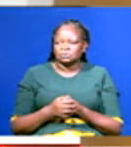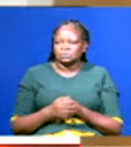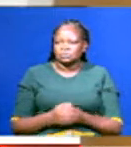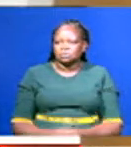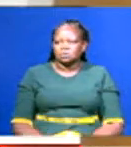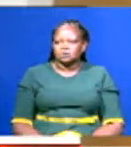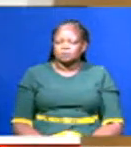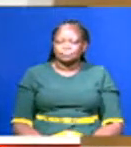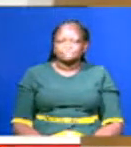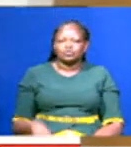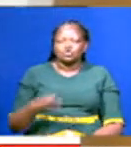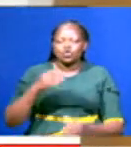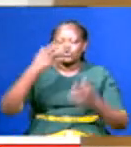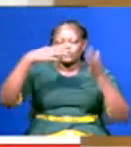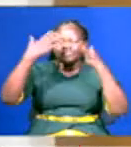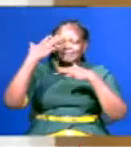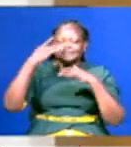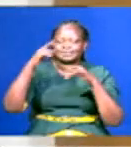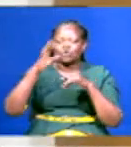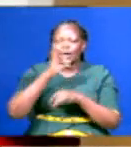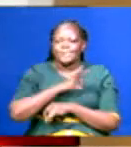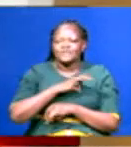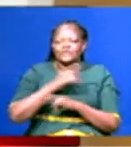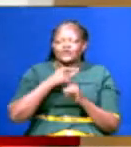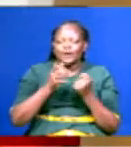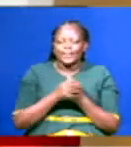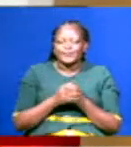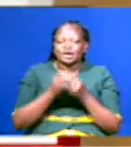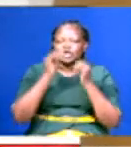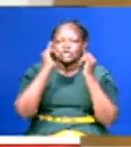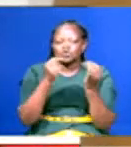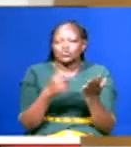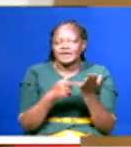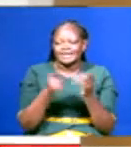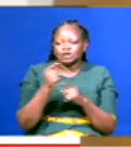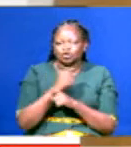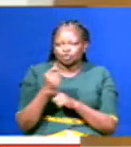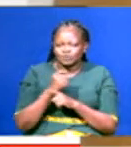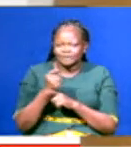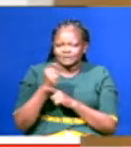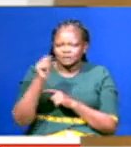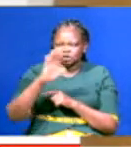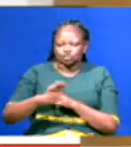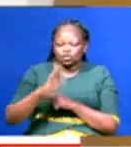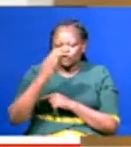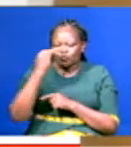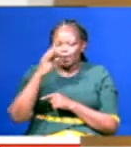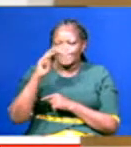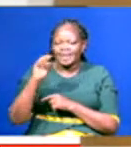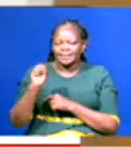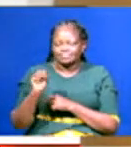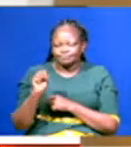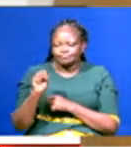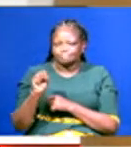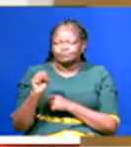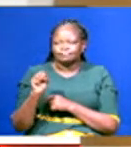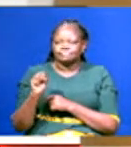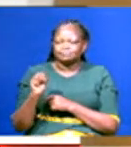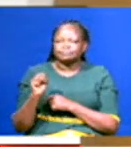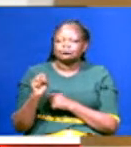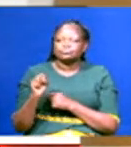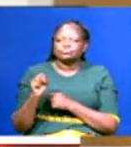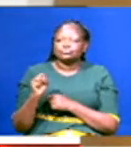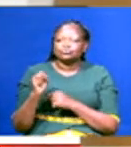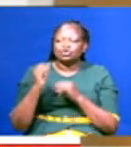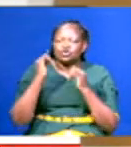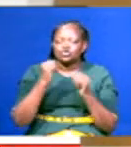Local universities are set to benefit from a new technology training hub by Microsoft. The new workshops are specifically